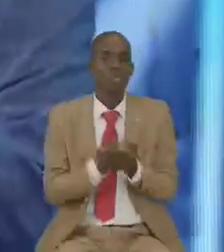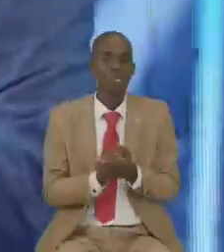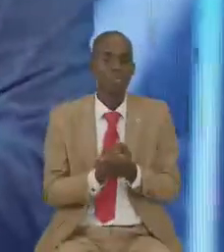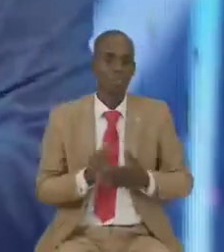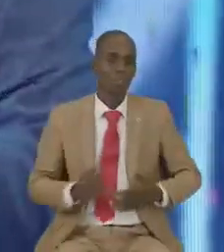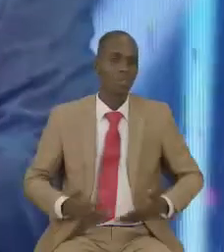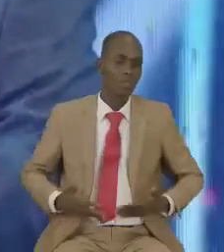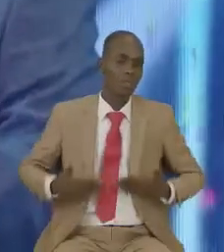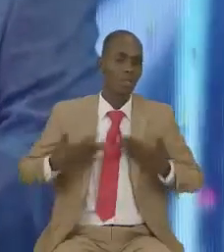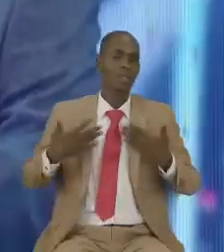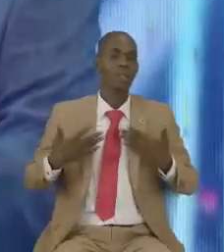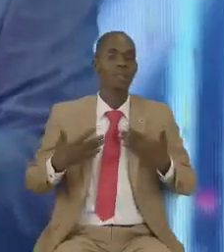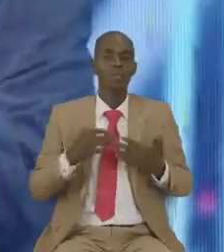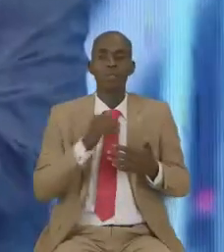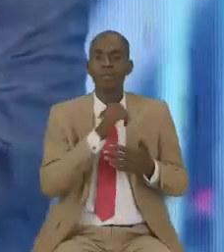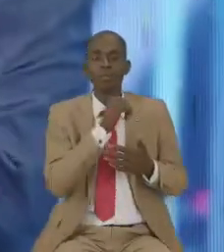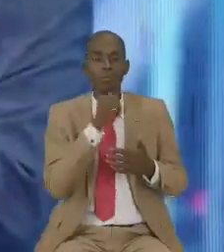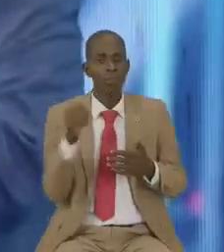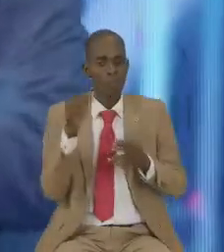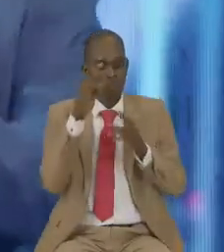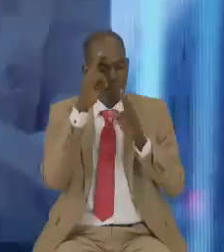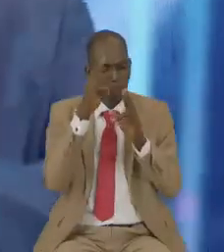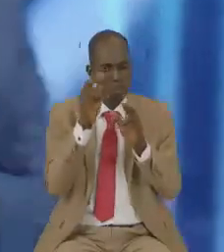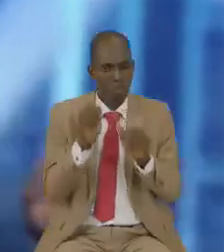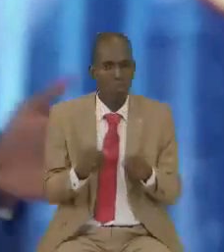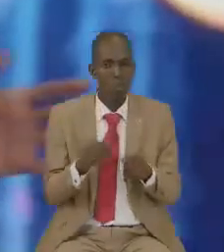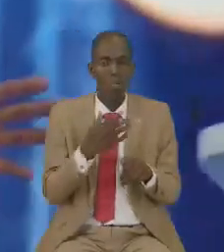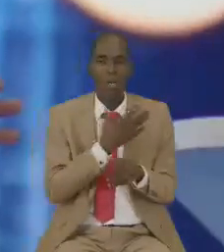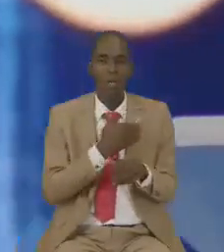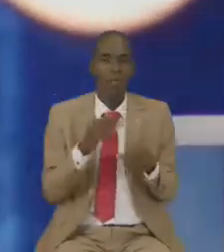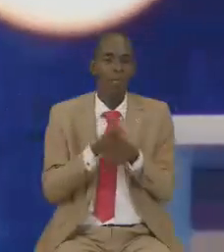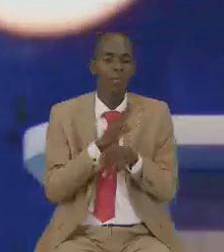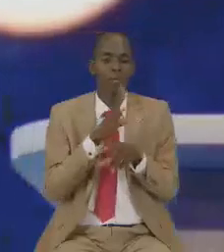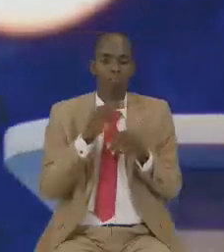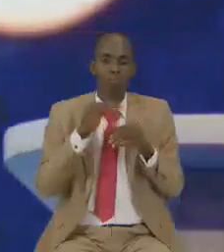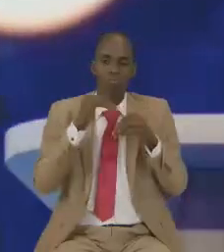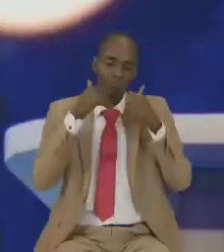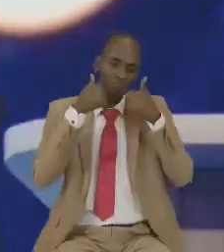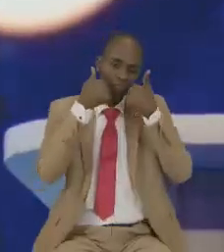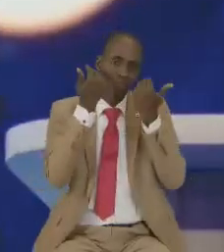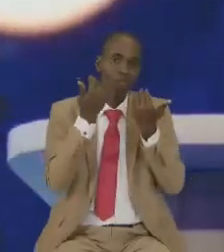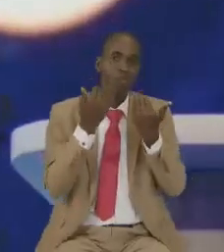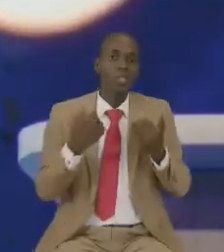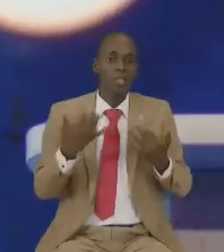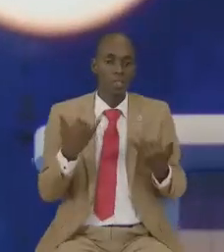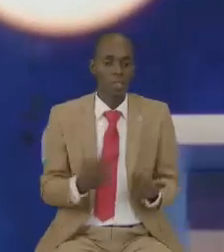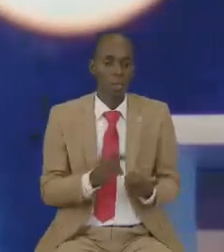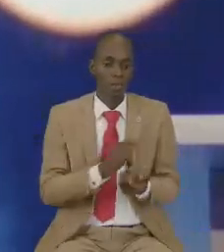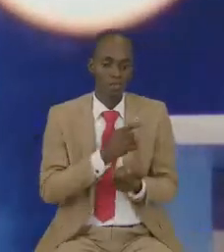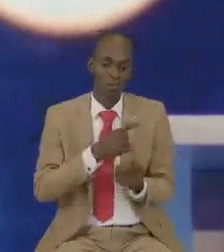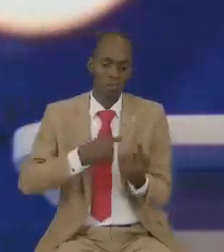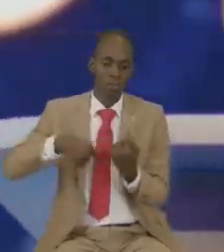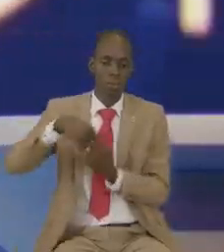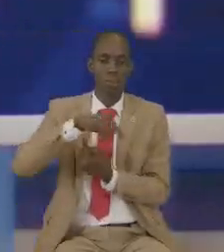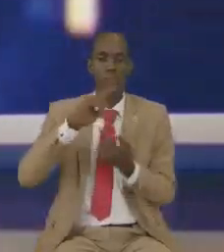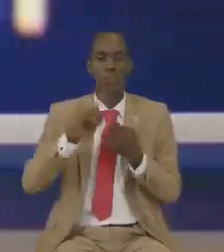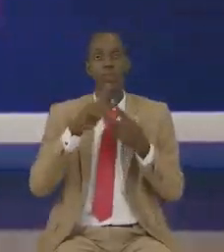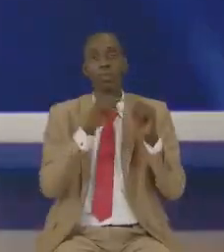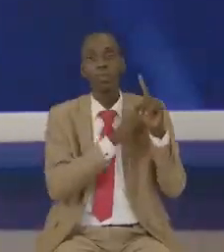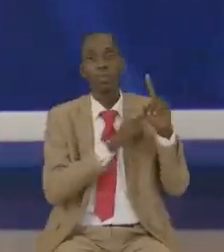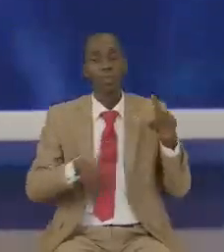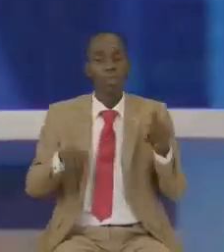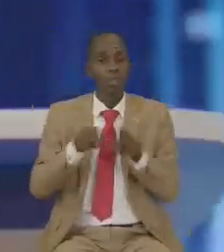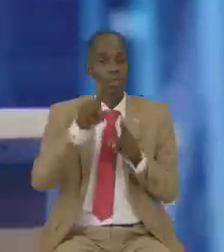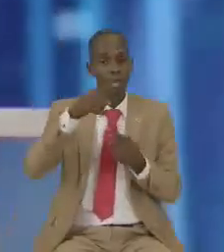life dishonorable and disgraceful. And now we turn to the Lord. As you turn to